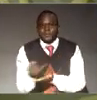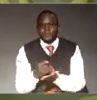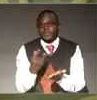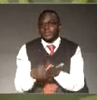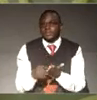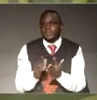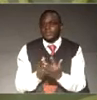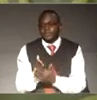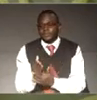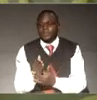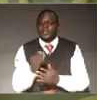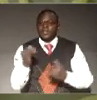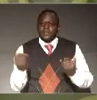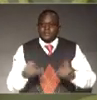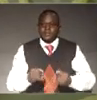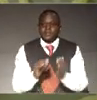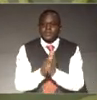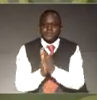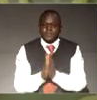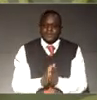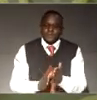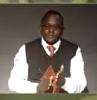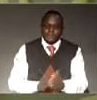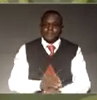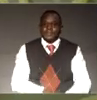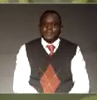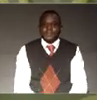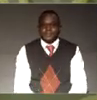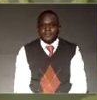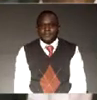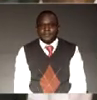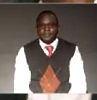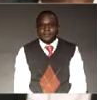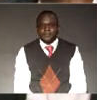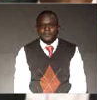its implementation. Let's get more in this report.